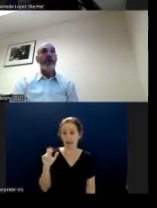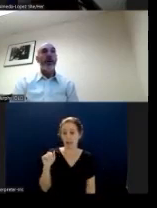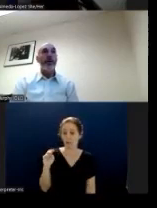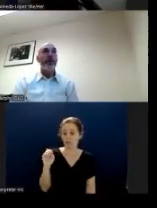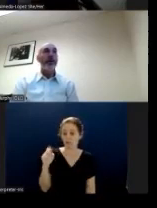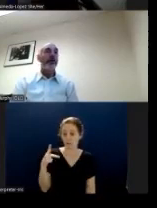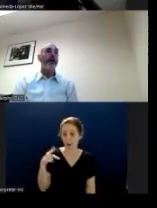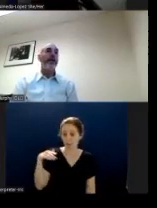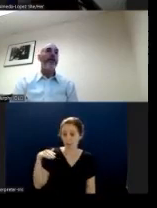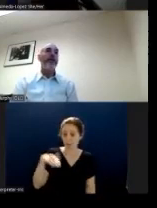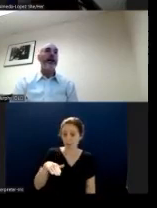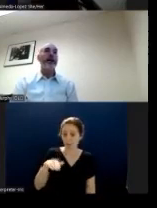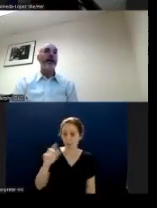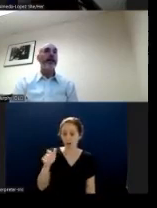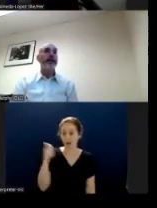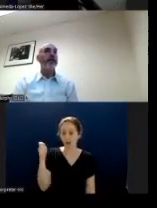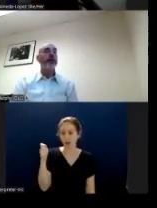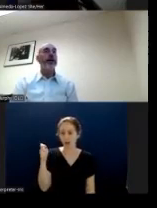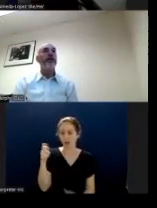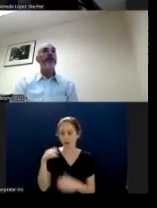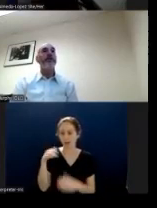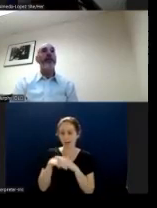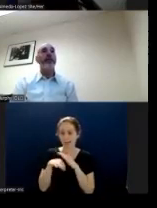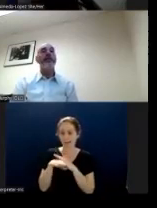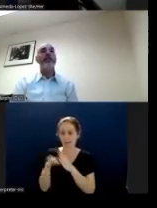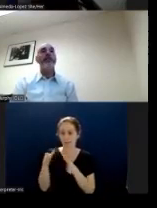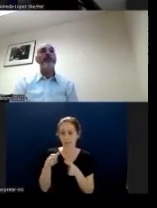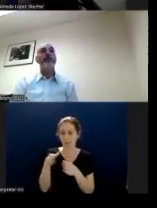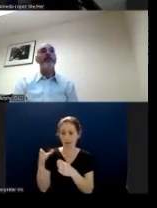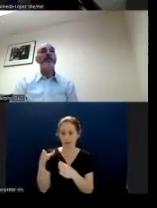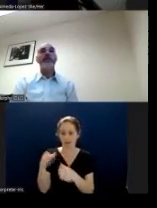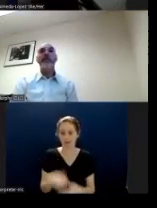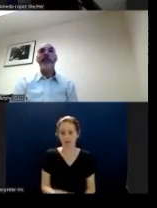or some other alternative accessible path of travel.